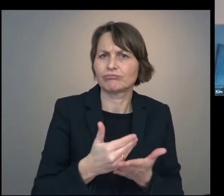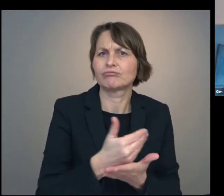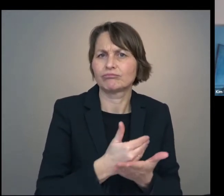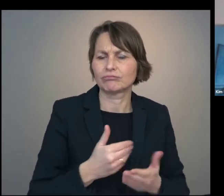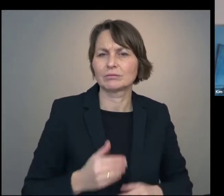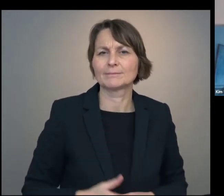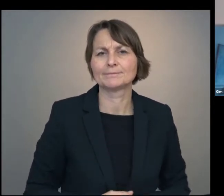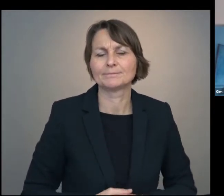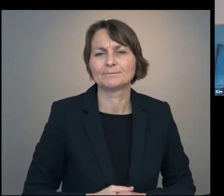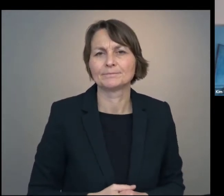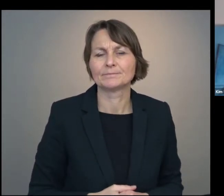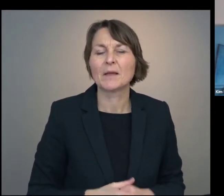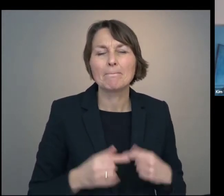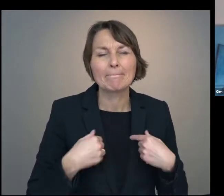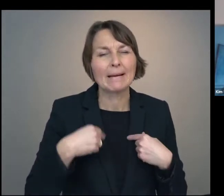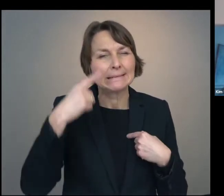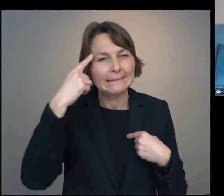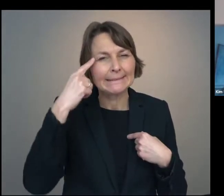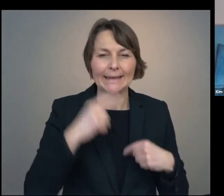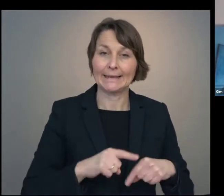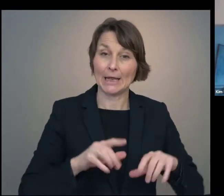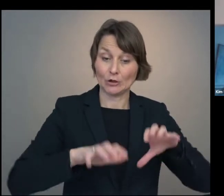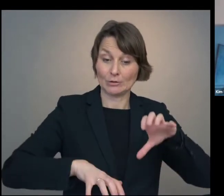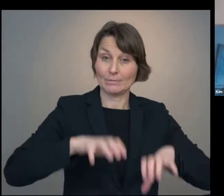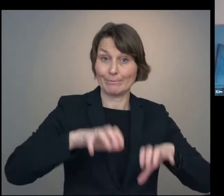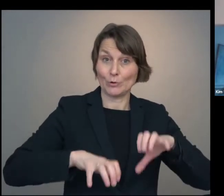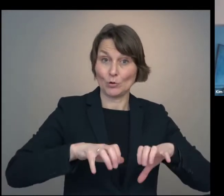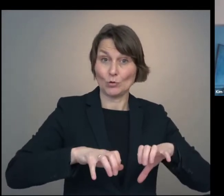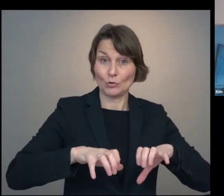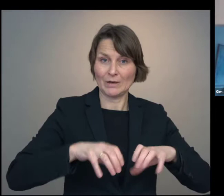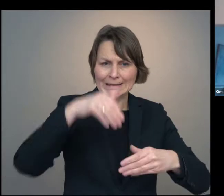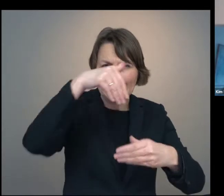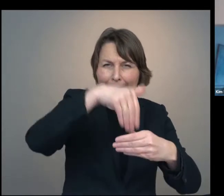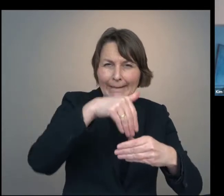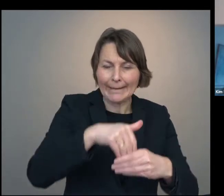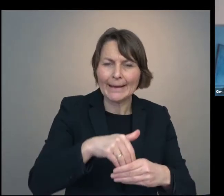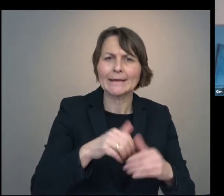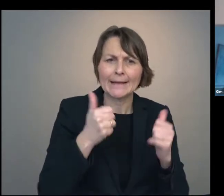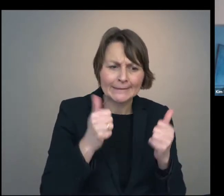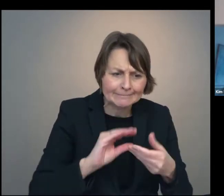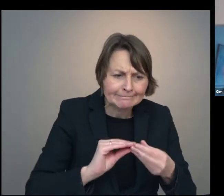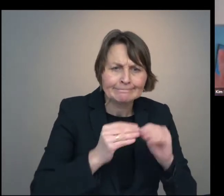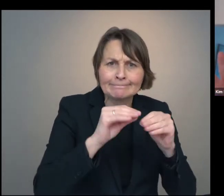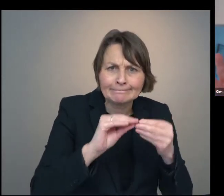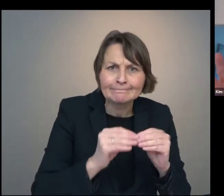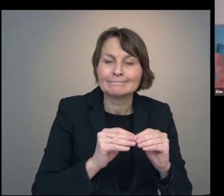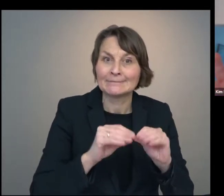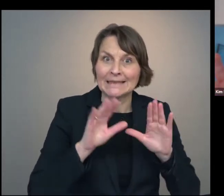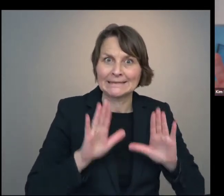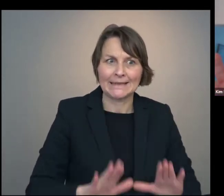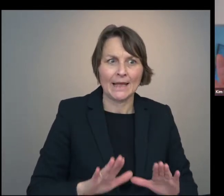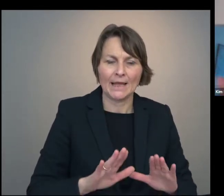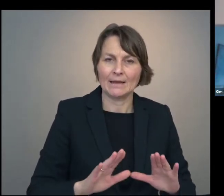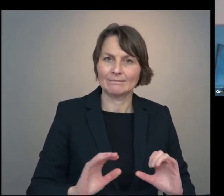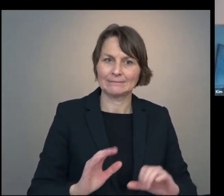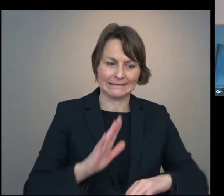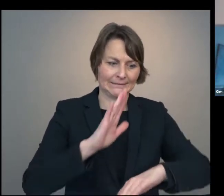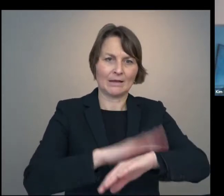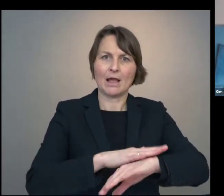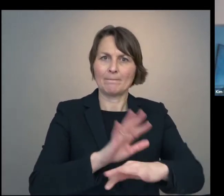We need to make sure that the software gets developed and is alive and stays